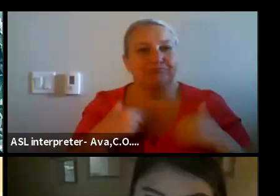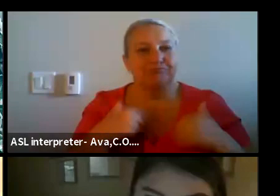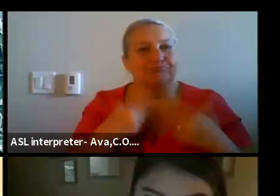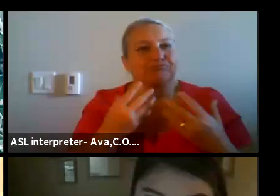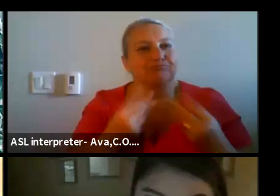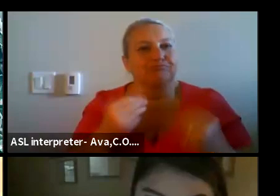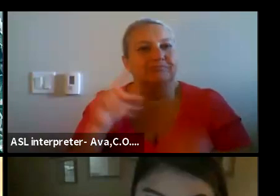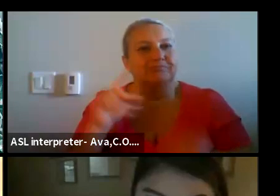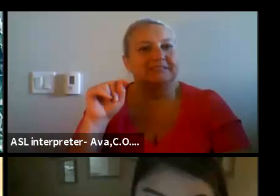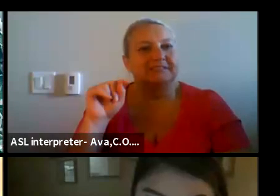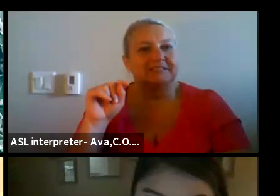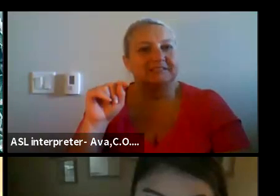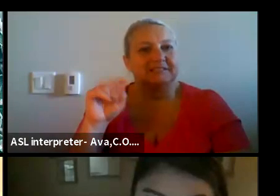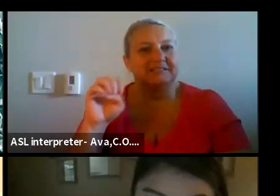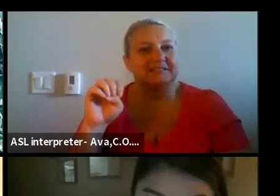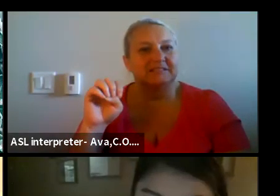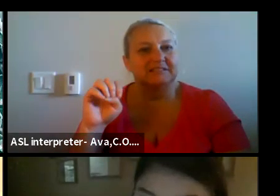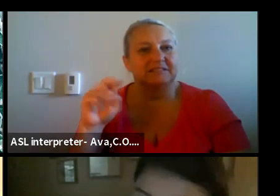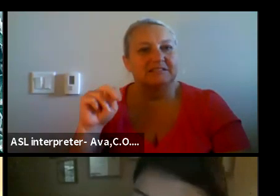Thank you. Yeah.